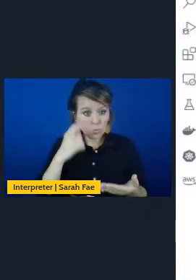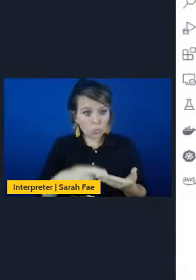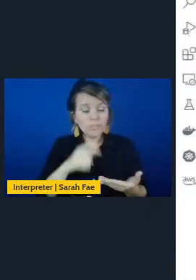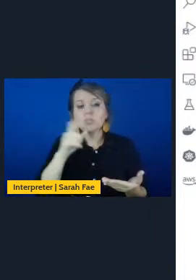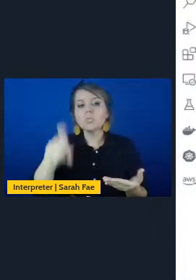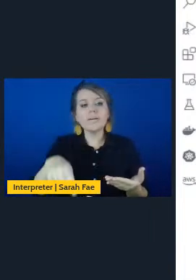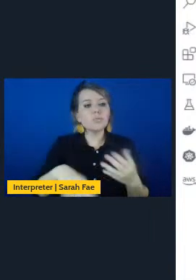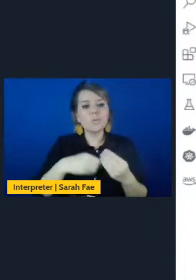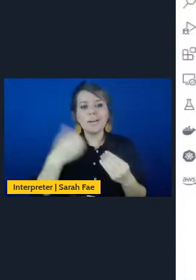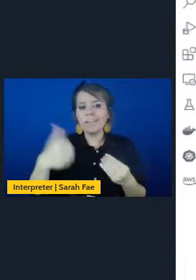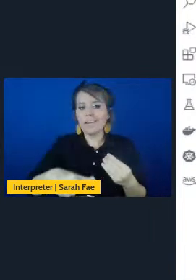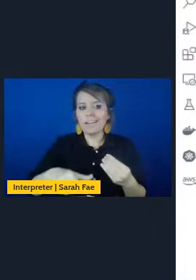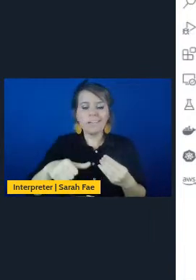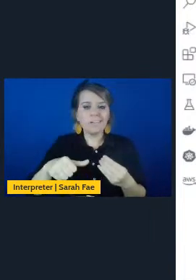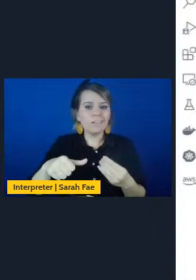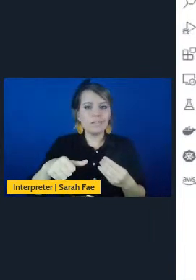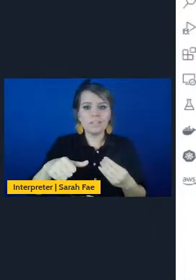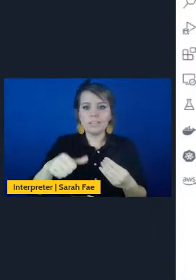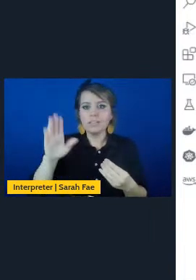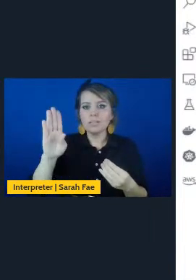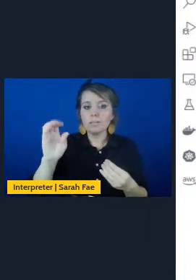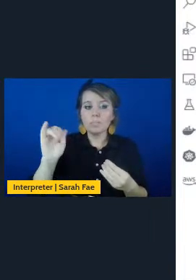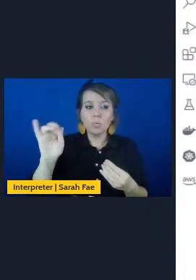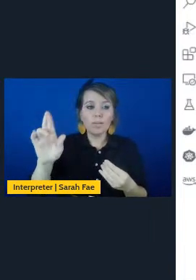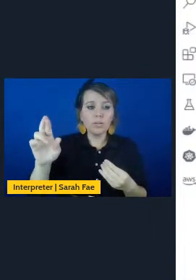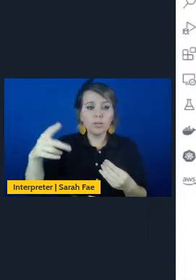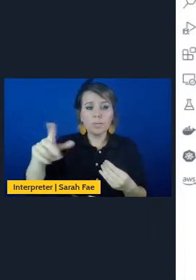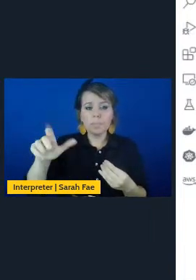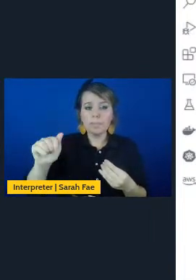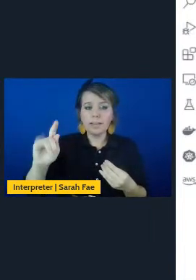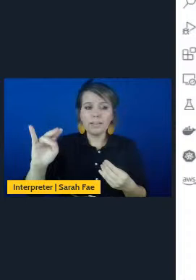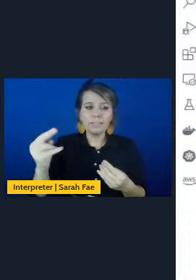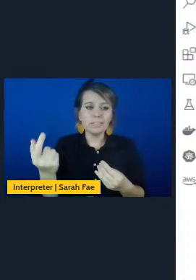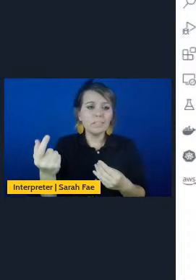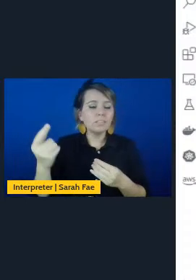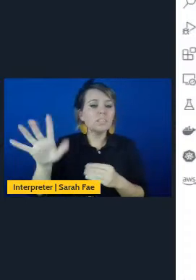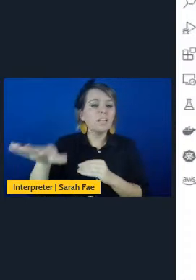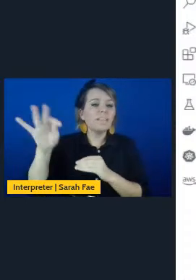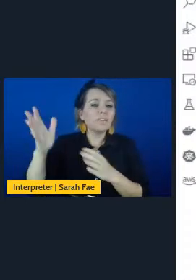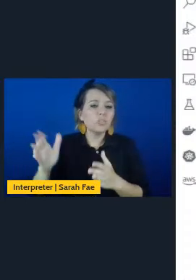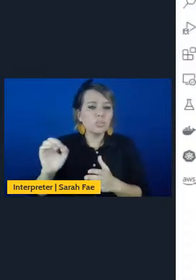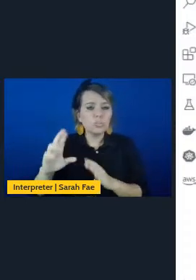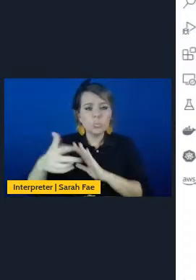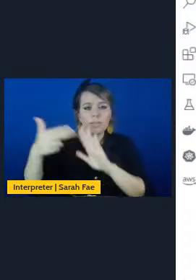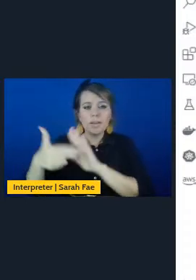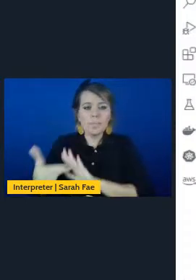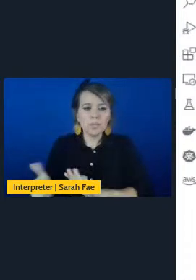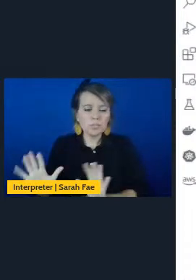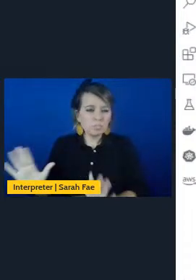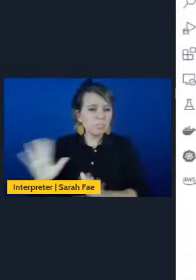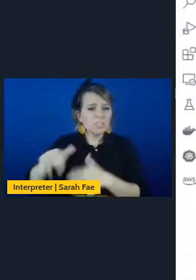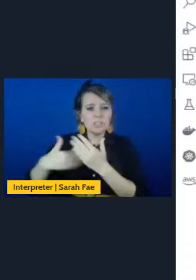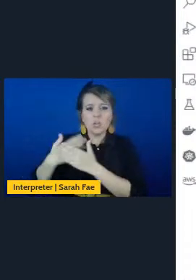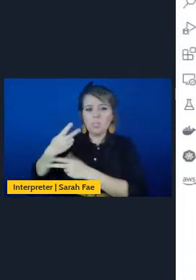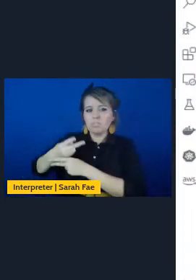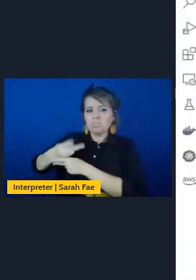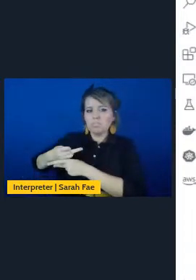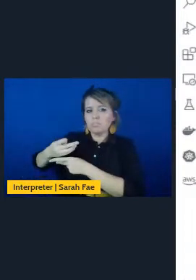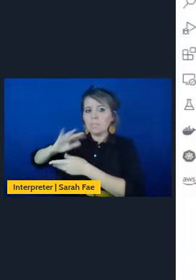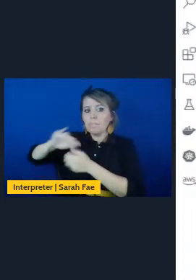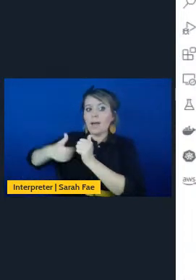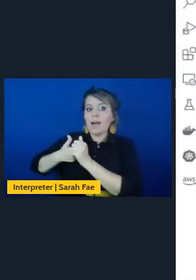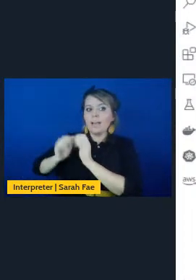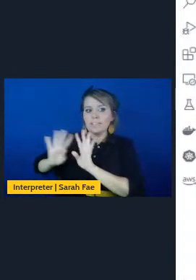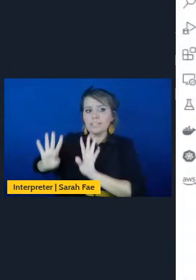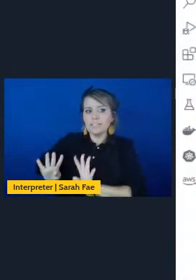any boilerplate things like selectors or labels. It's all kind of taken care of internally behind the scenes. All